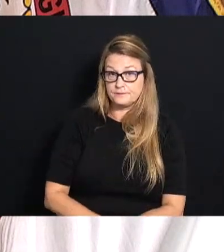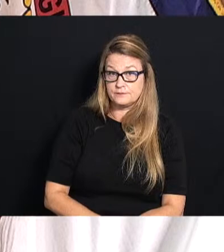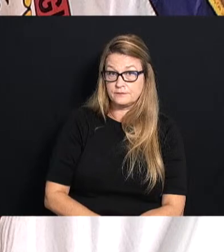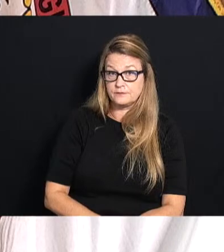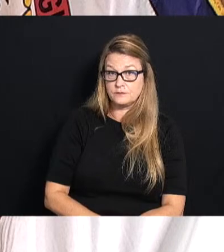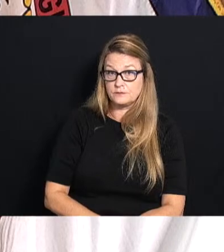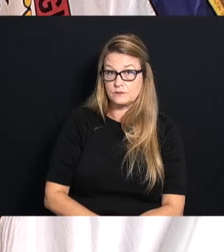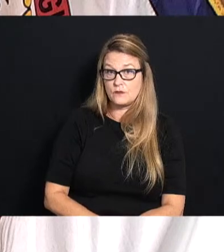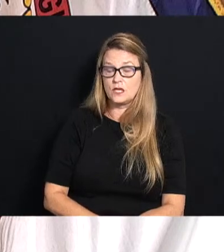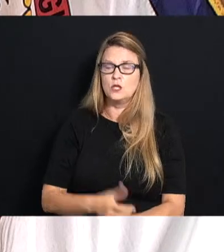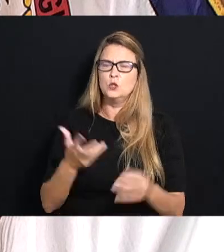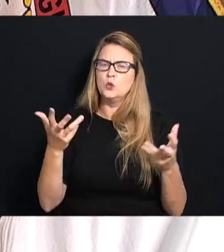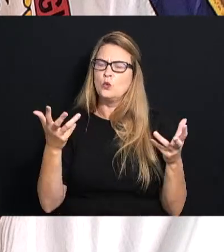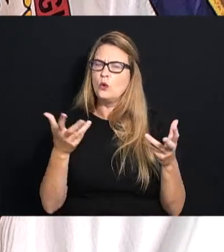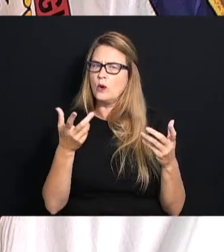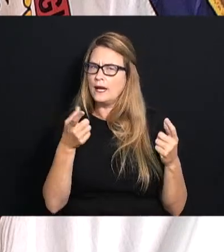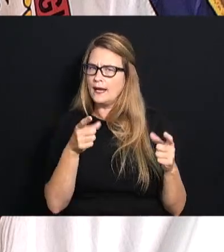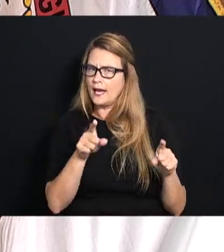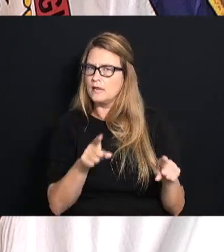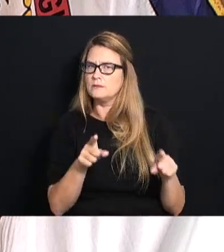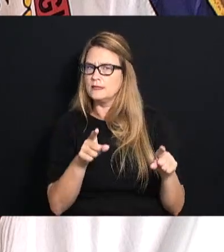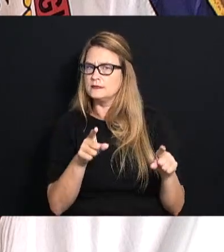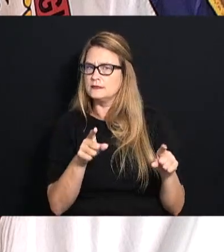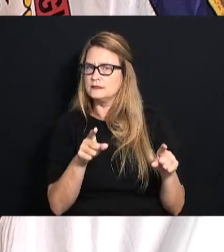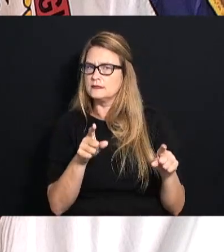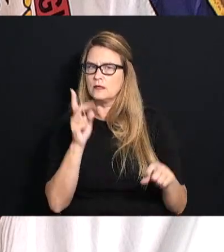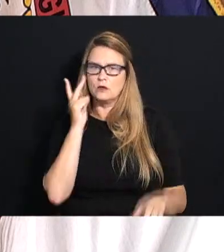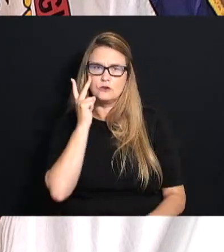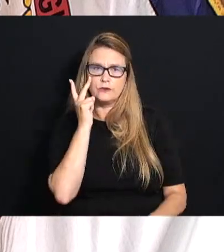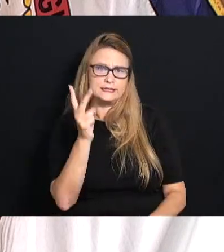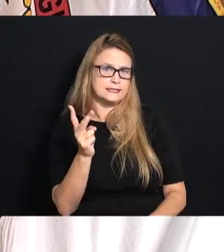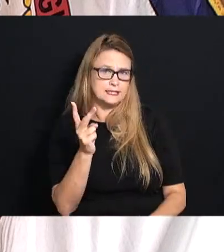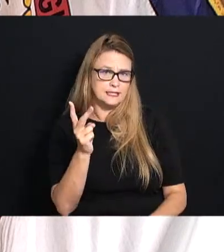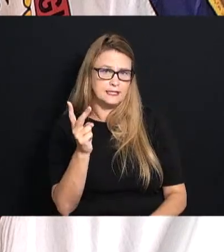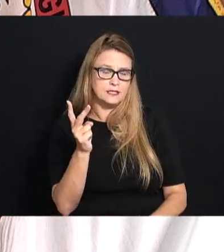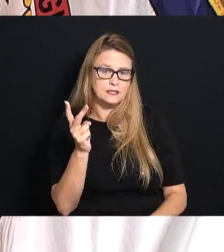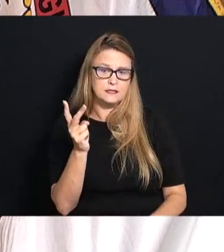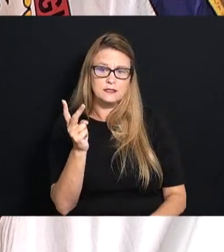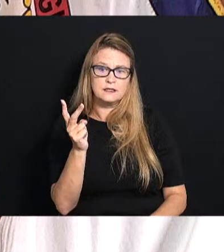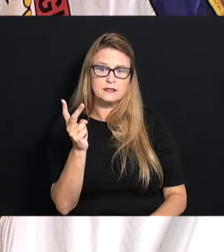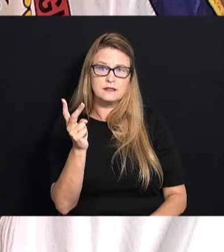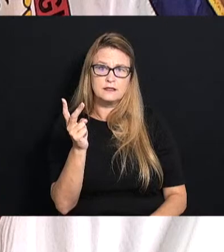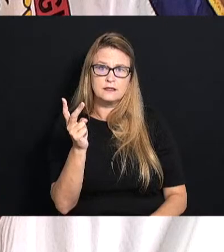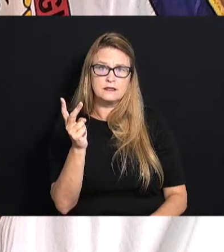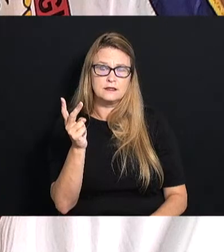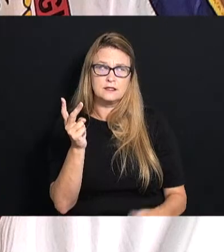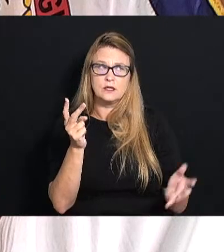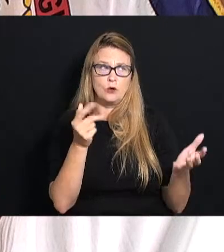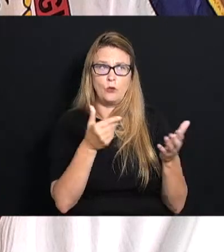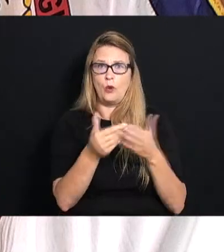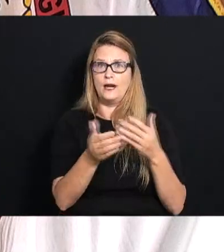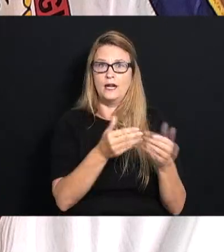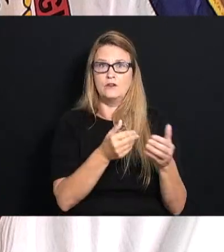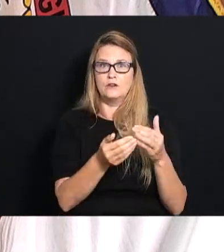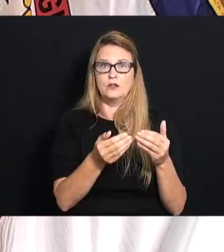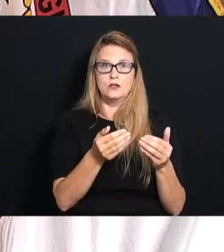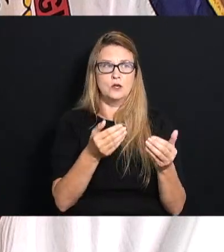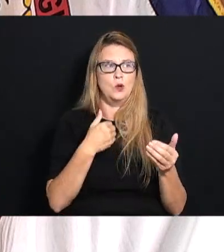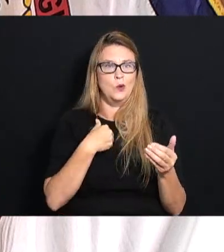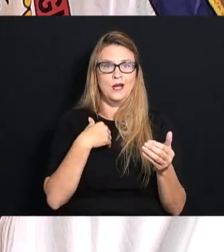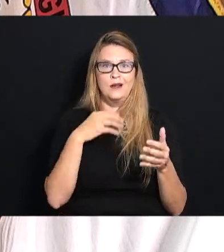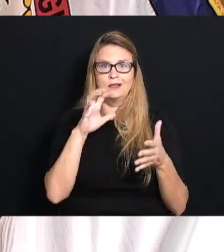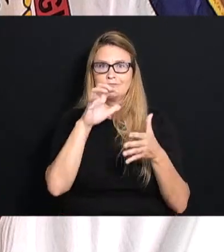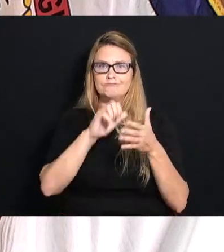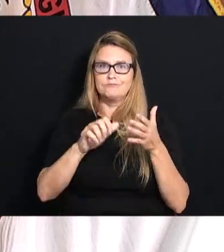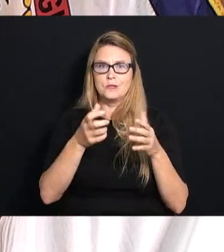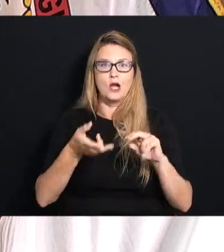Now, what happens if we get into some kind of, whatever it may be, we're raising the tariffs off the chart